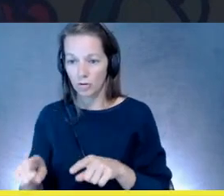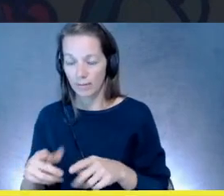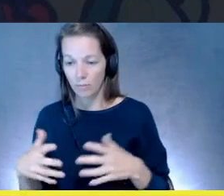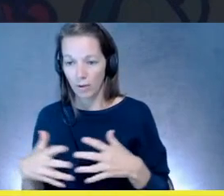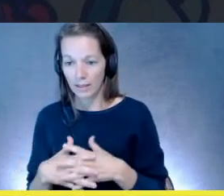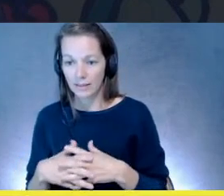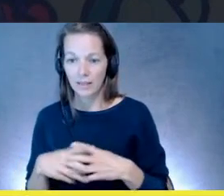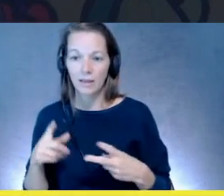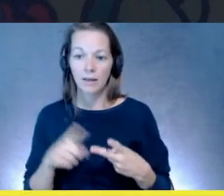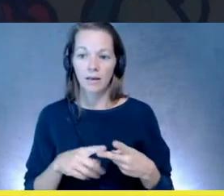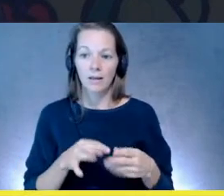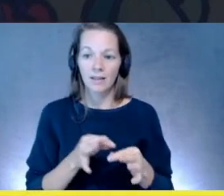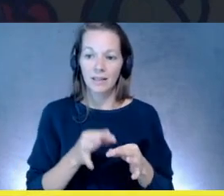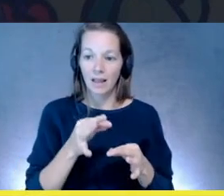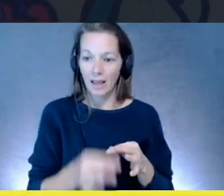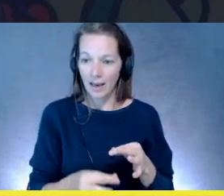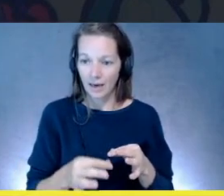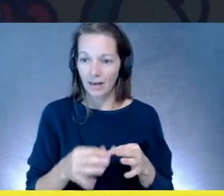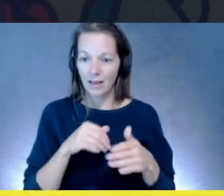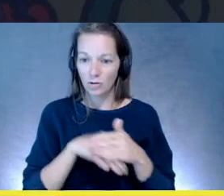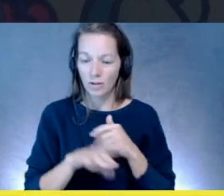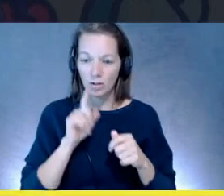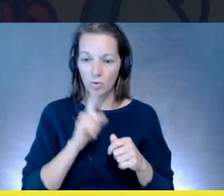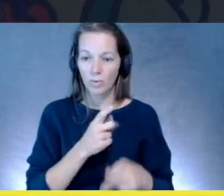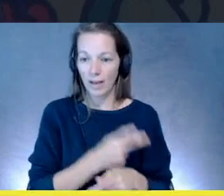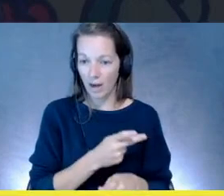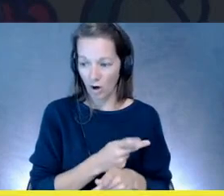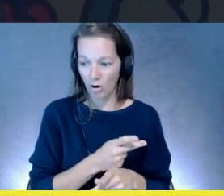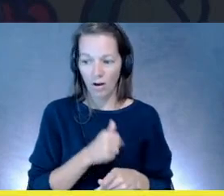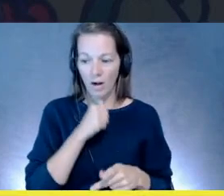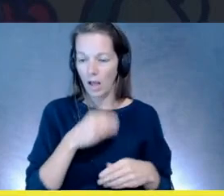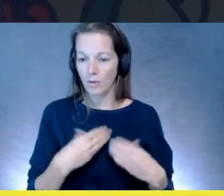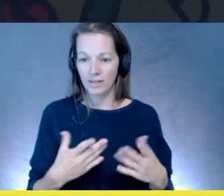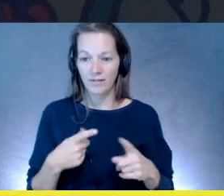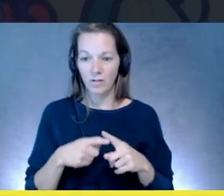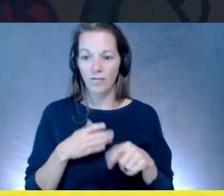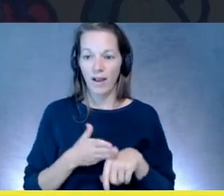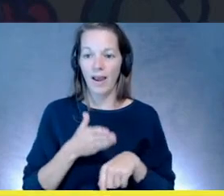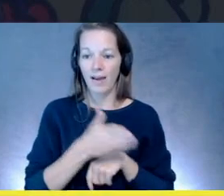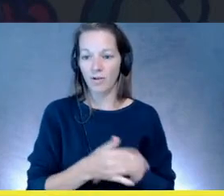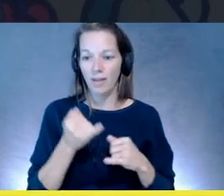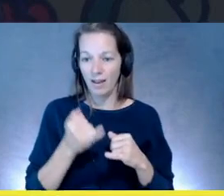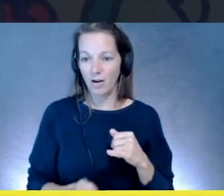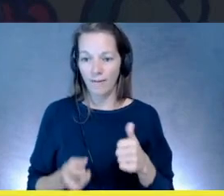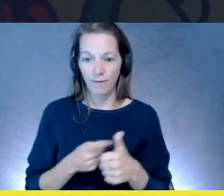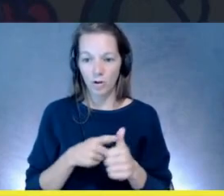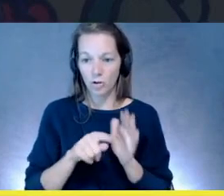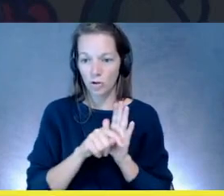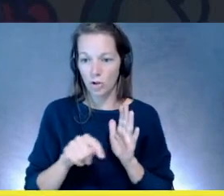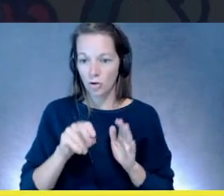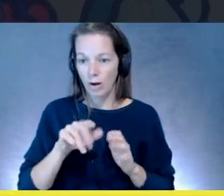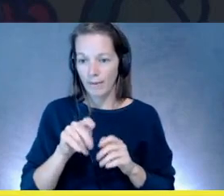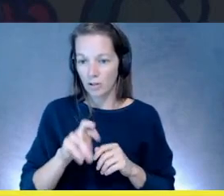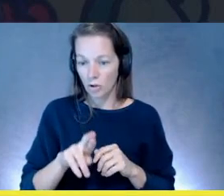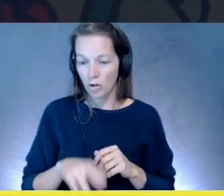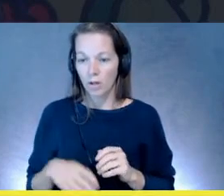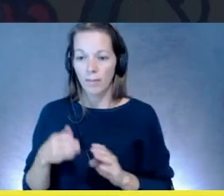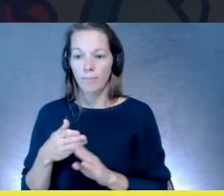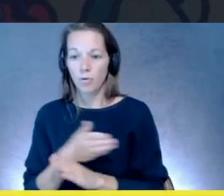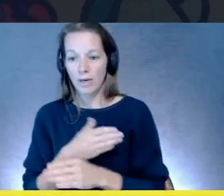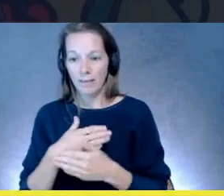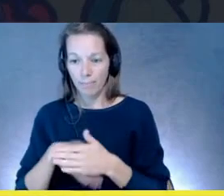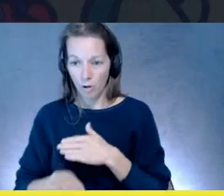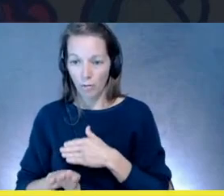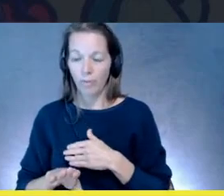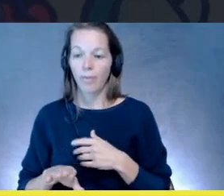delayed entry into prenatal care, meaning that care was not received until after the end of the first trimester, preterm birth prior to 37